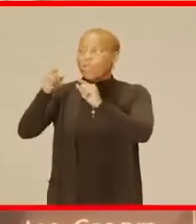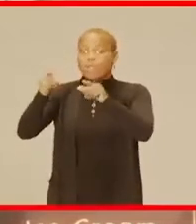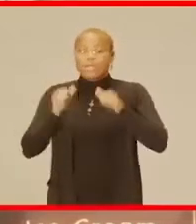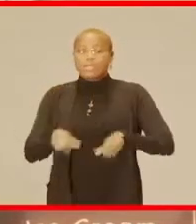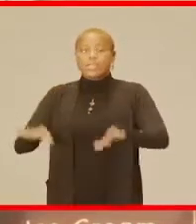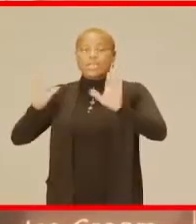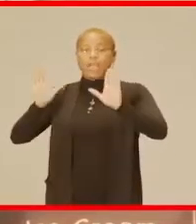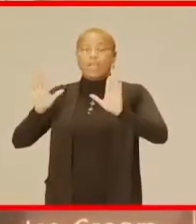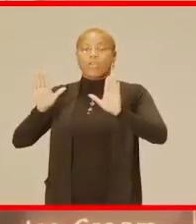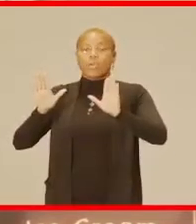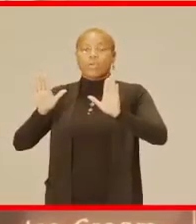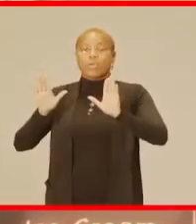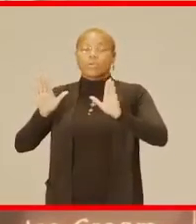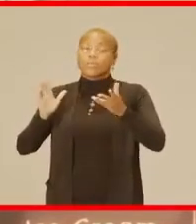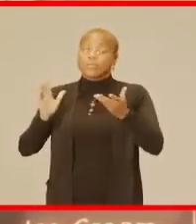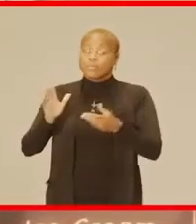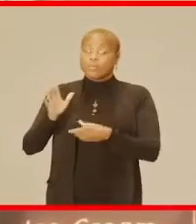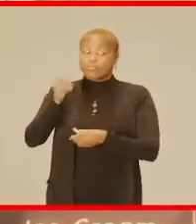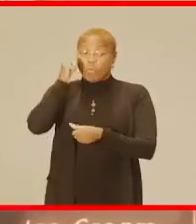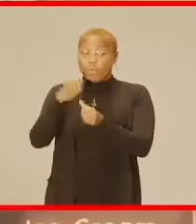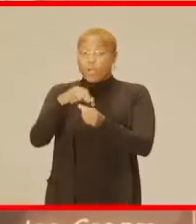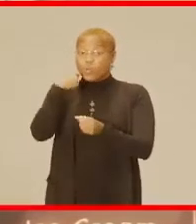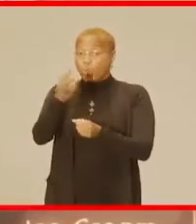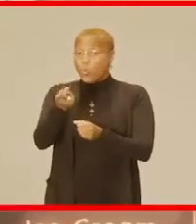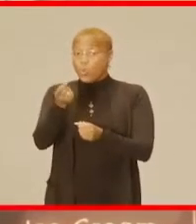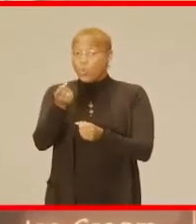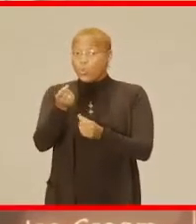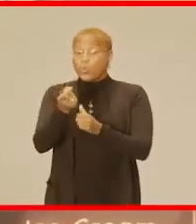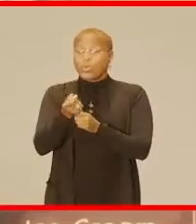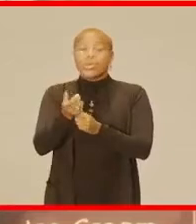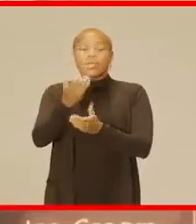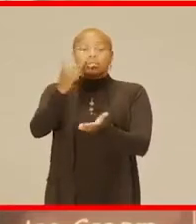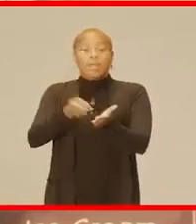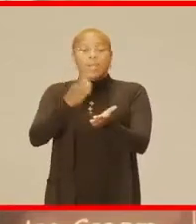Some people with disabilities sometimes